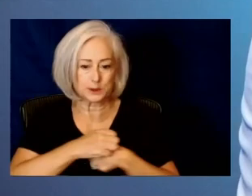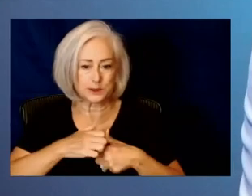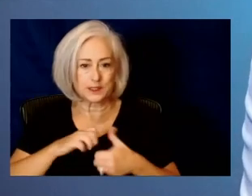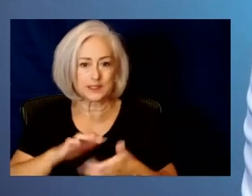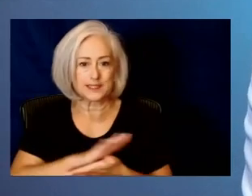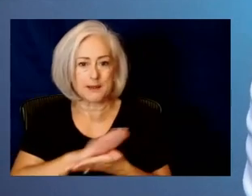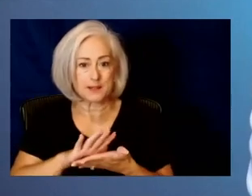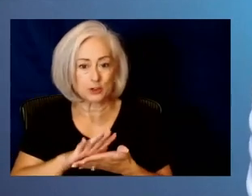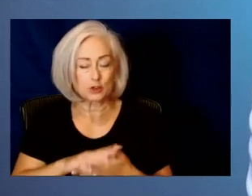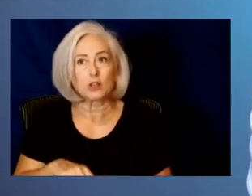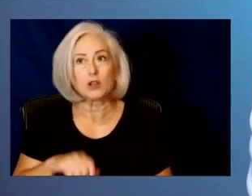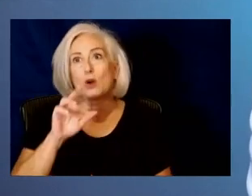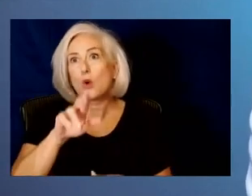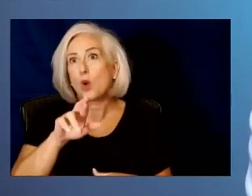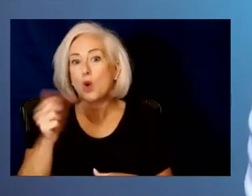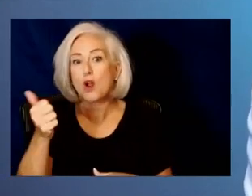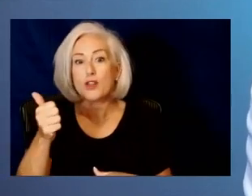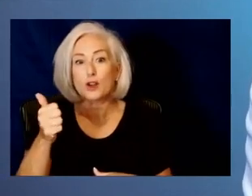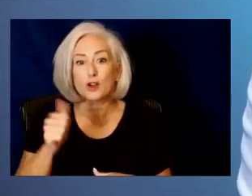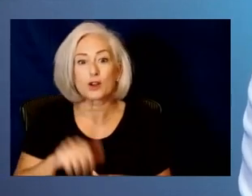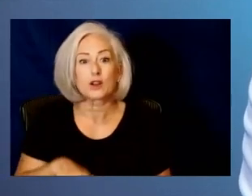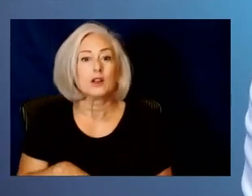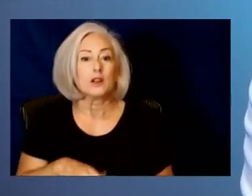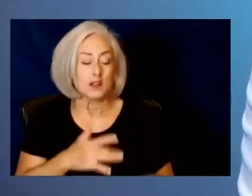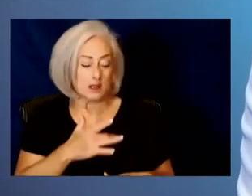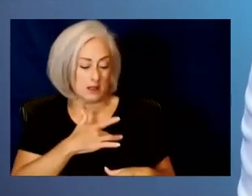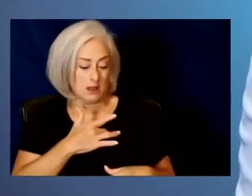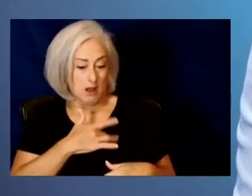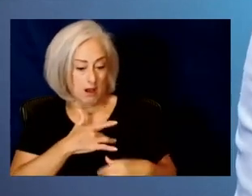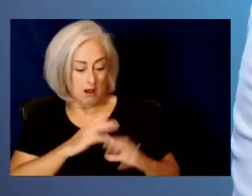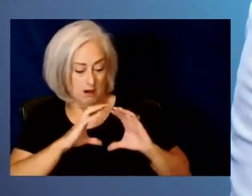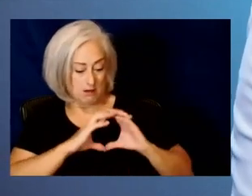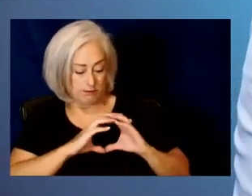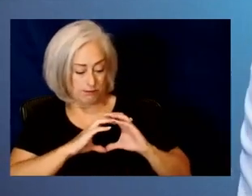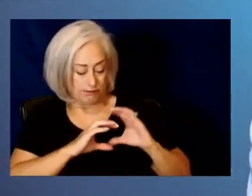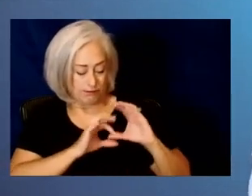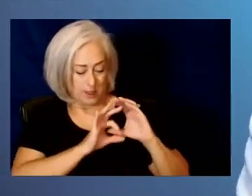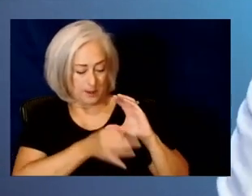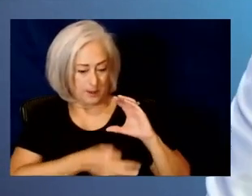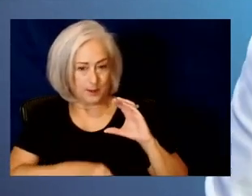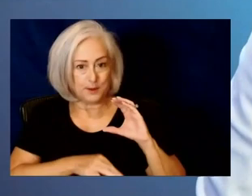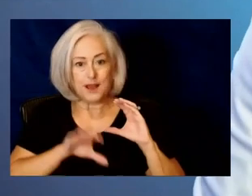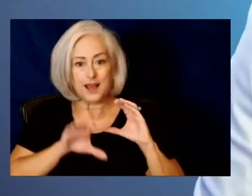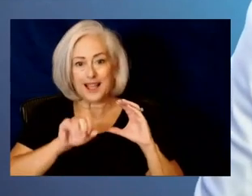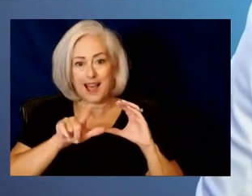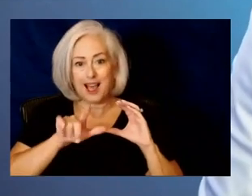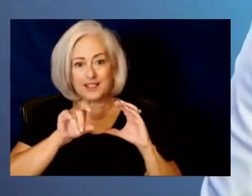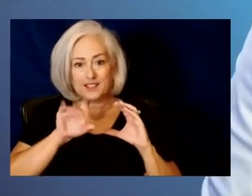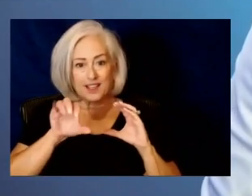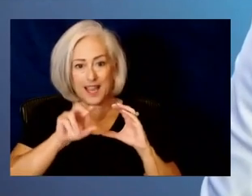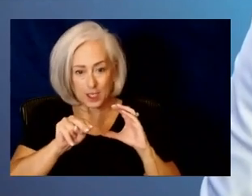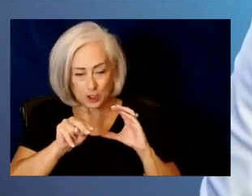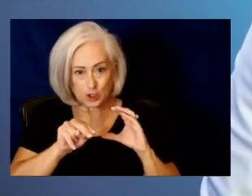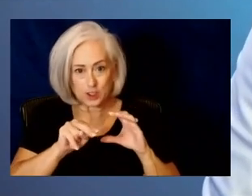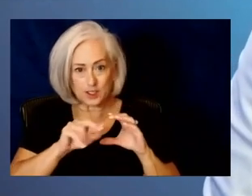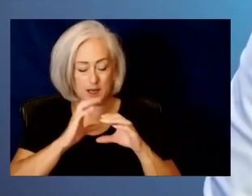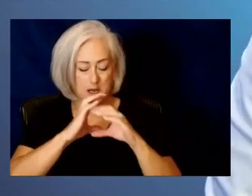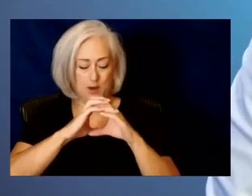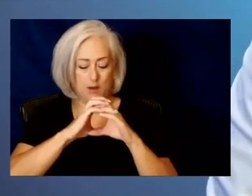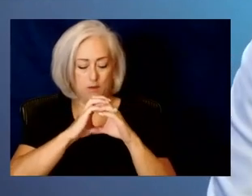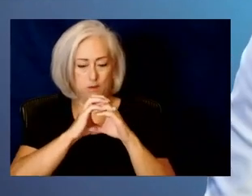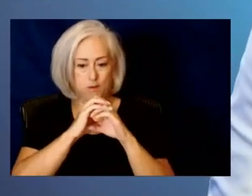conditions like calcification in the coronary arteries, which is a sign that we use for detecting early heart disease.